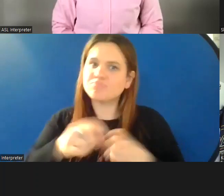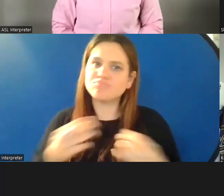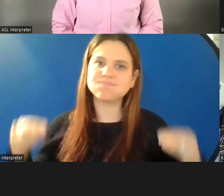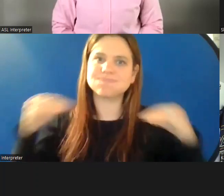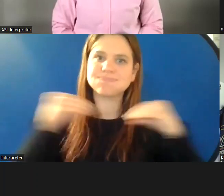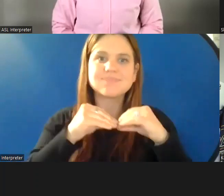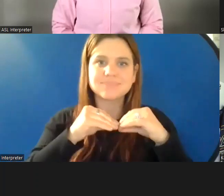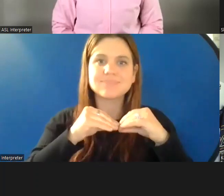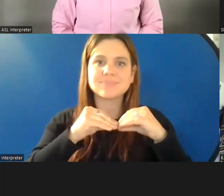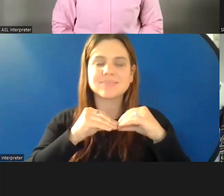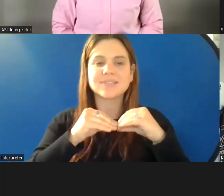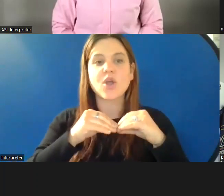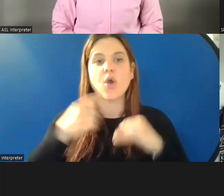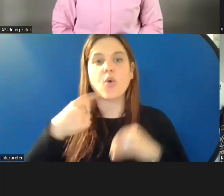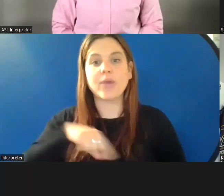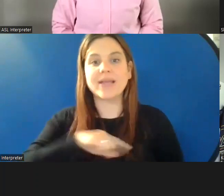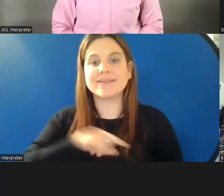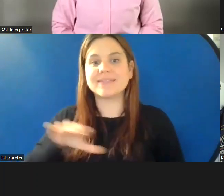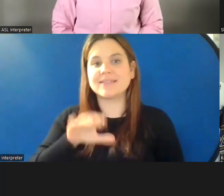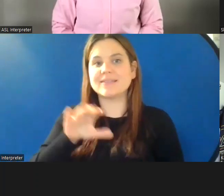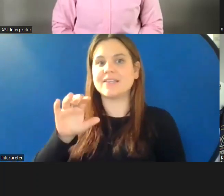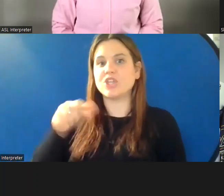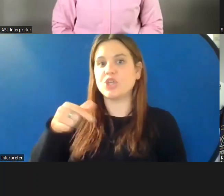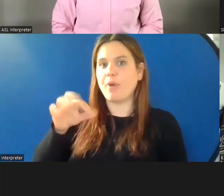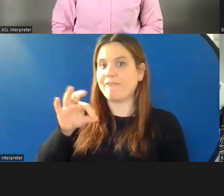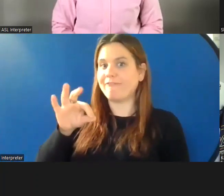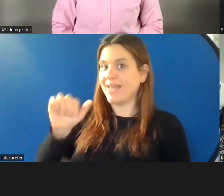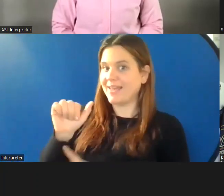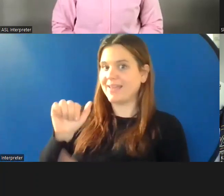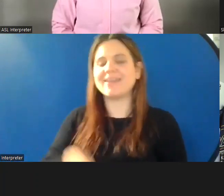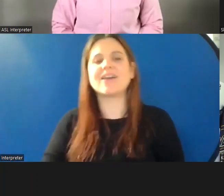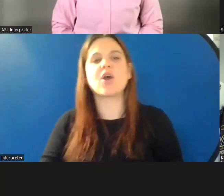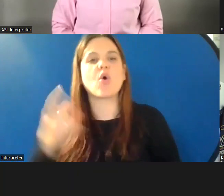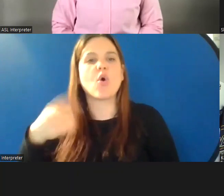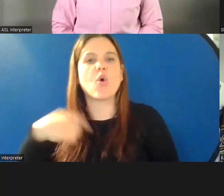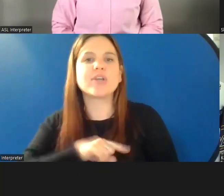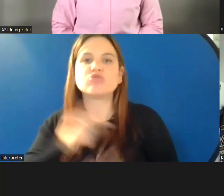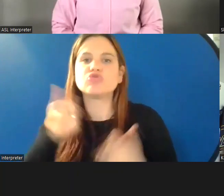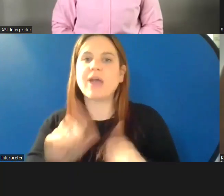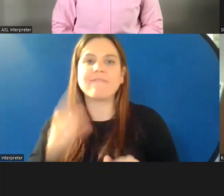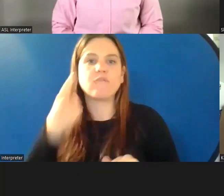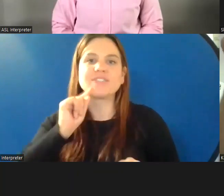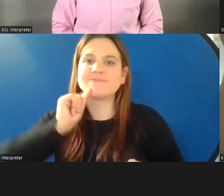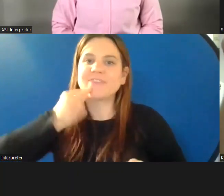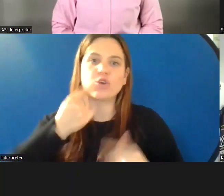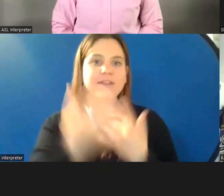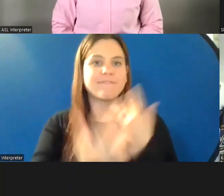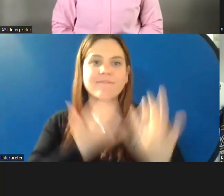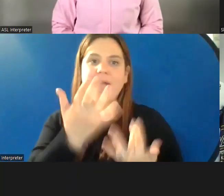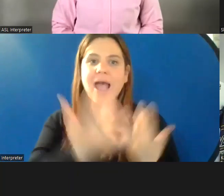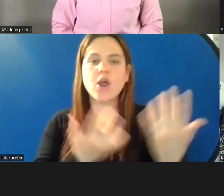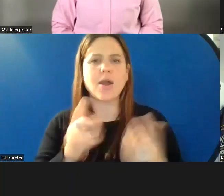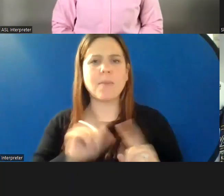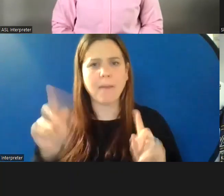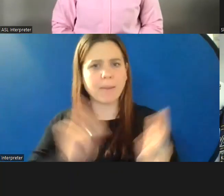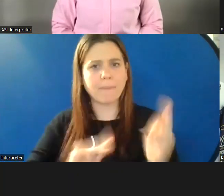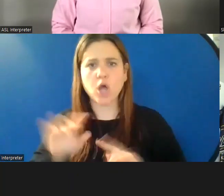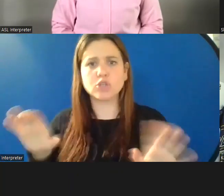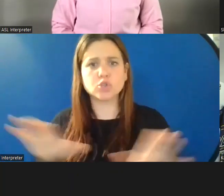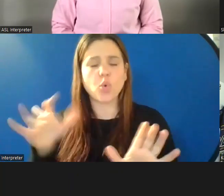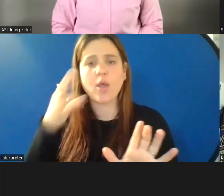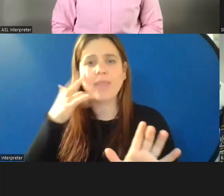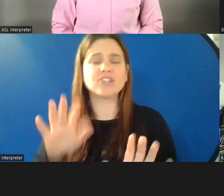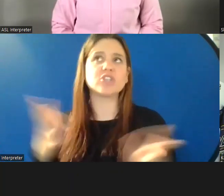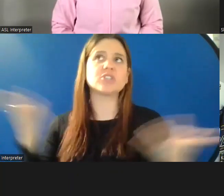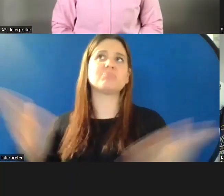we did our TFBA fire proposal, I mean, we called for mixed severity fire. I mean, and people have they've grabbed a number throughout